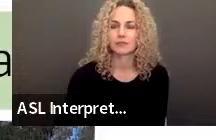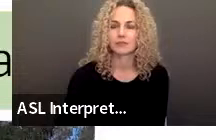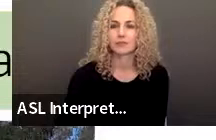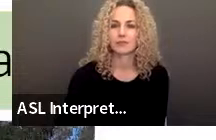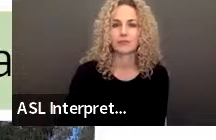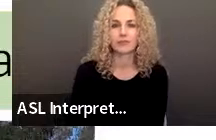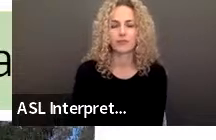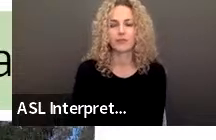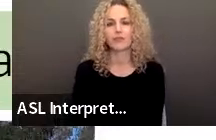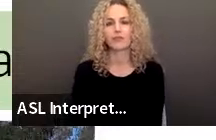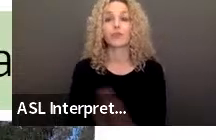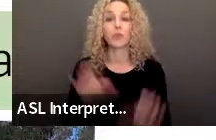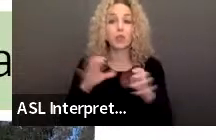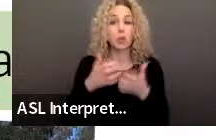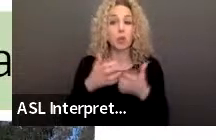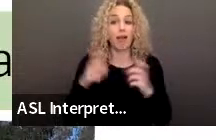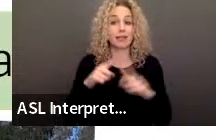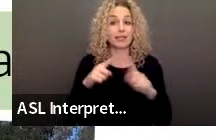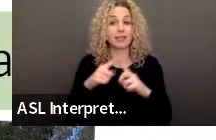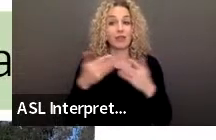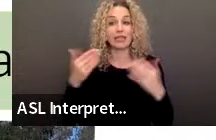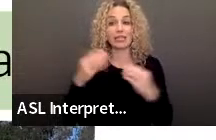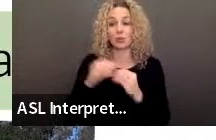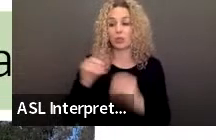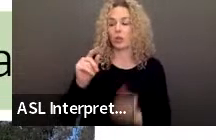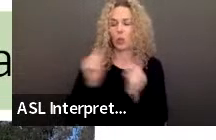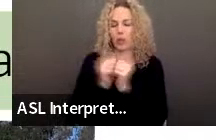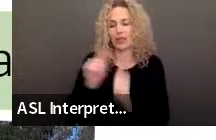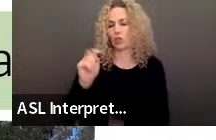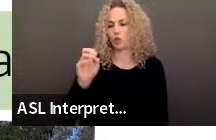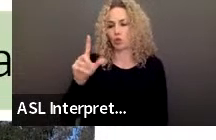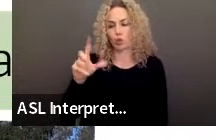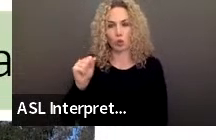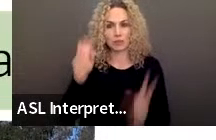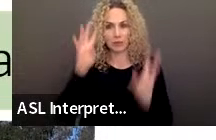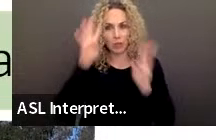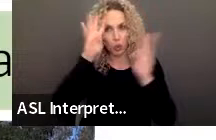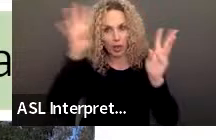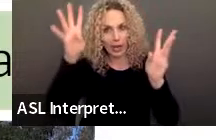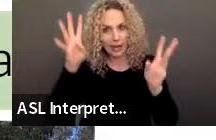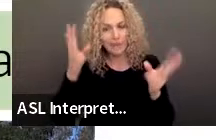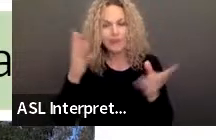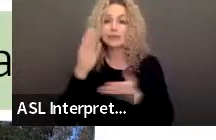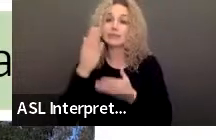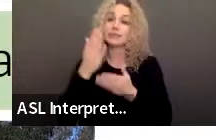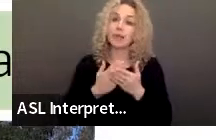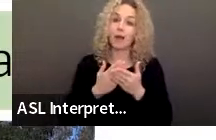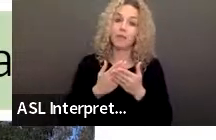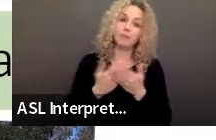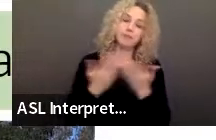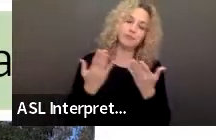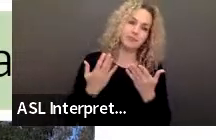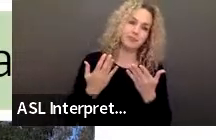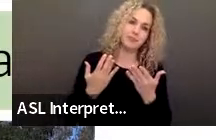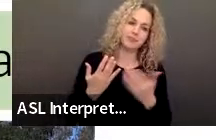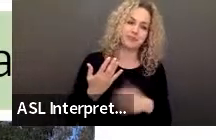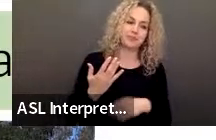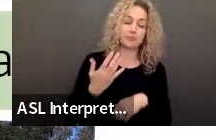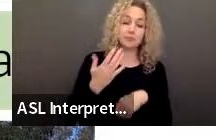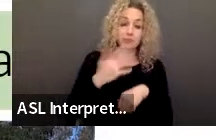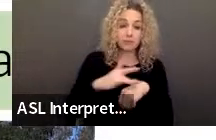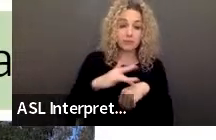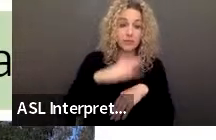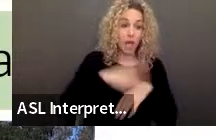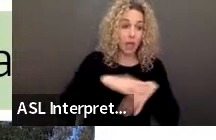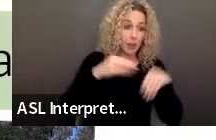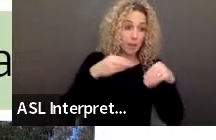We do a lot of different things with tools to be creative. Some of them are available on the market and some have